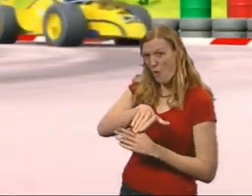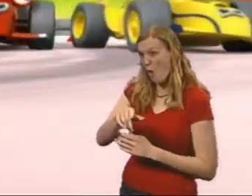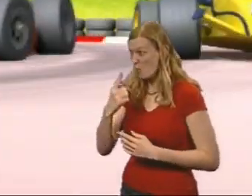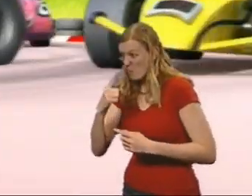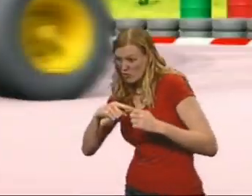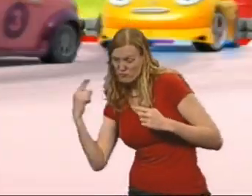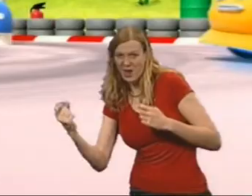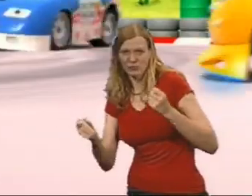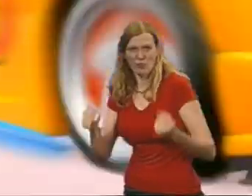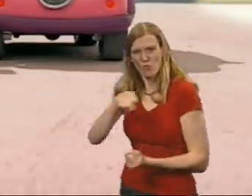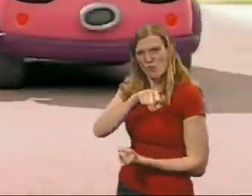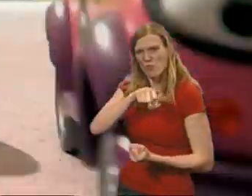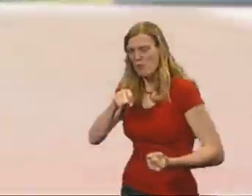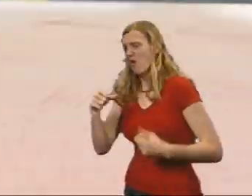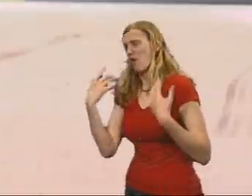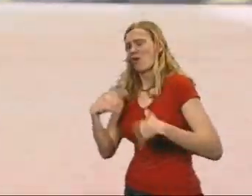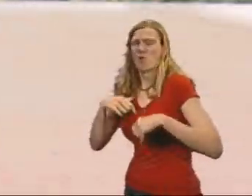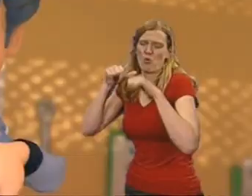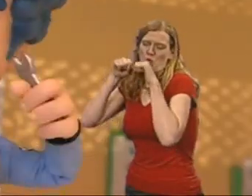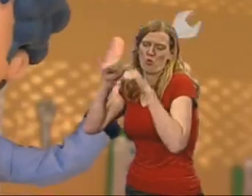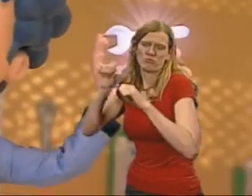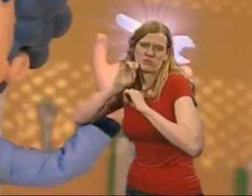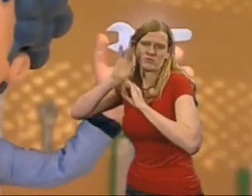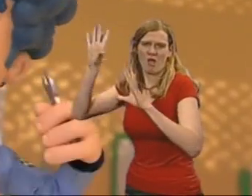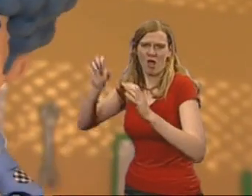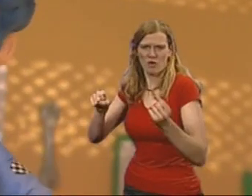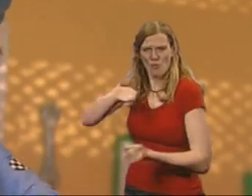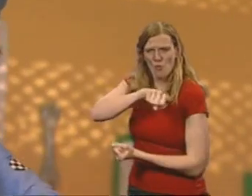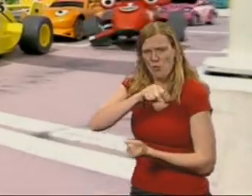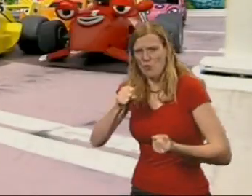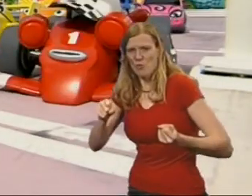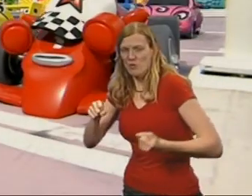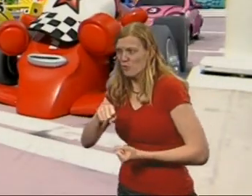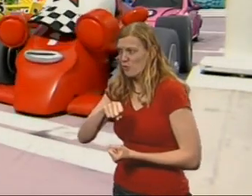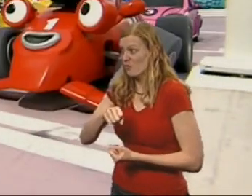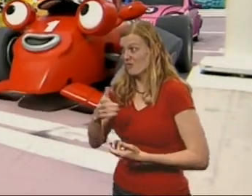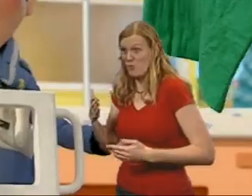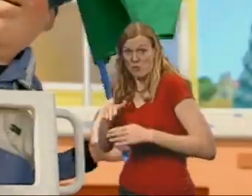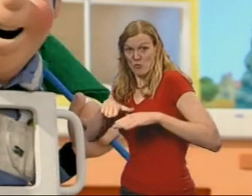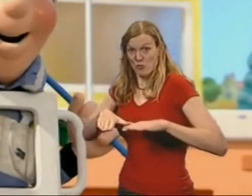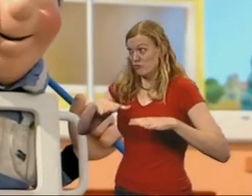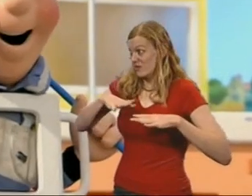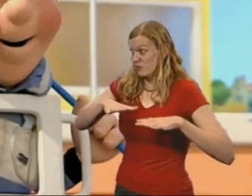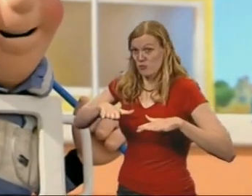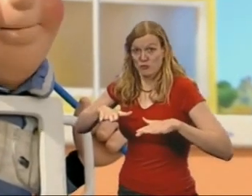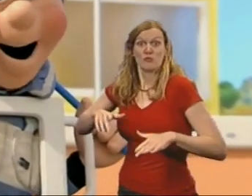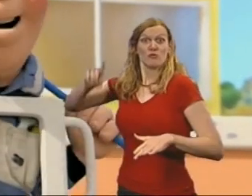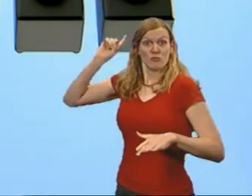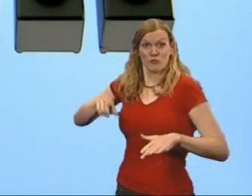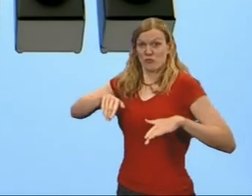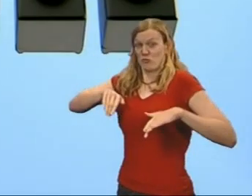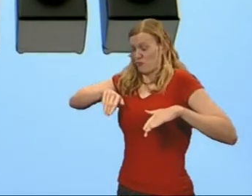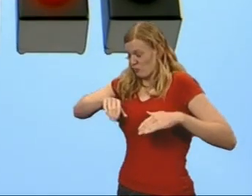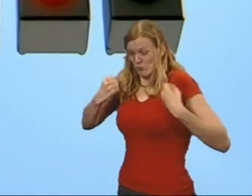Rory, the racing car. Rory, me number one star. He's coming to the line, looking real